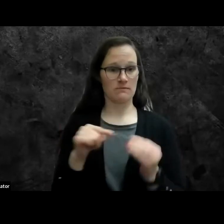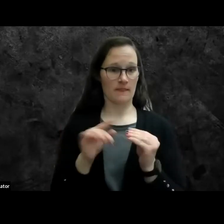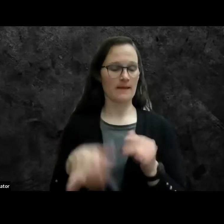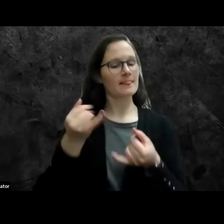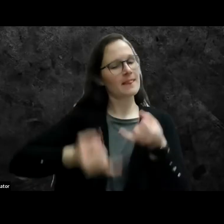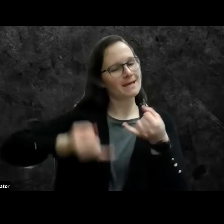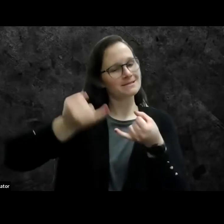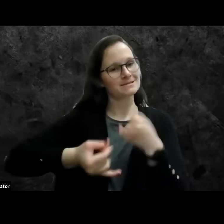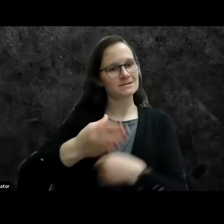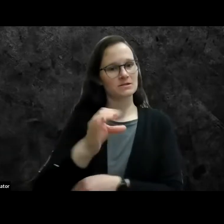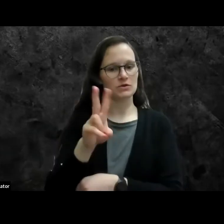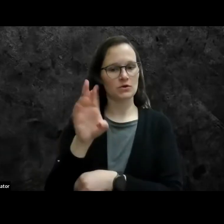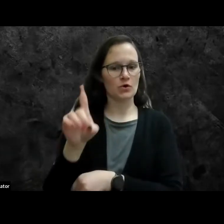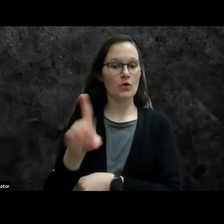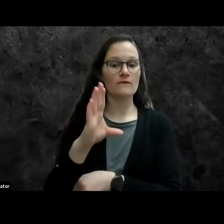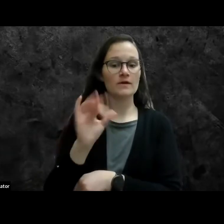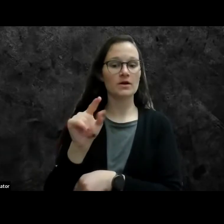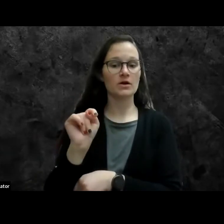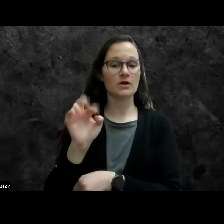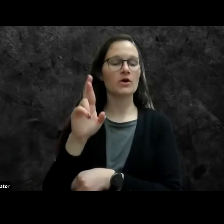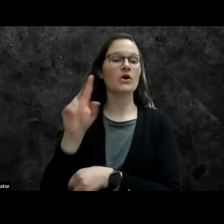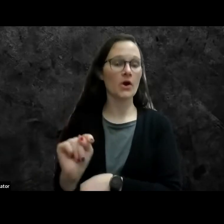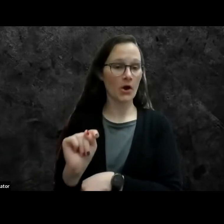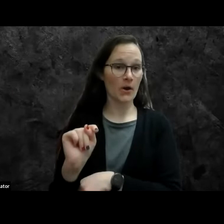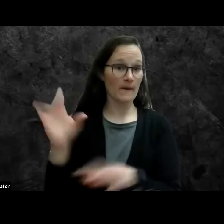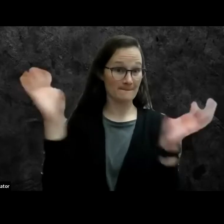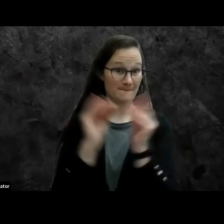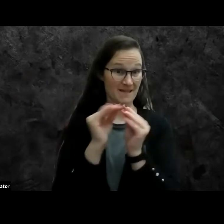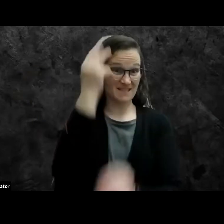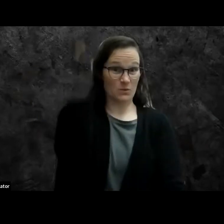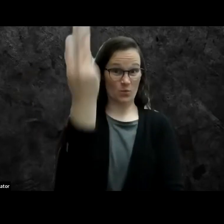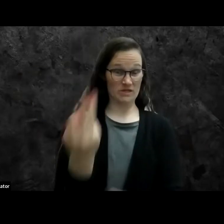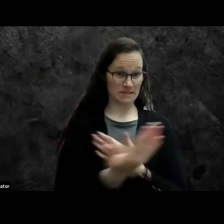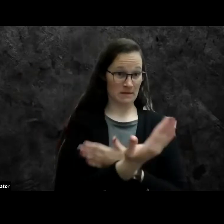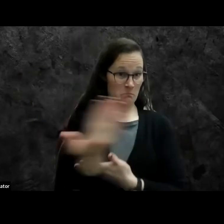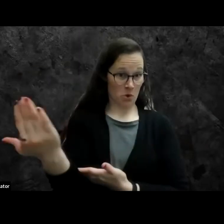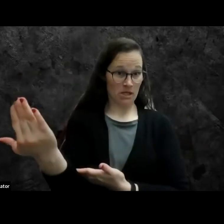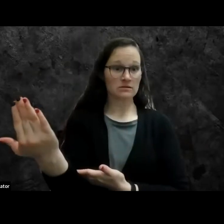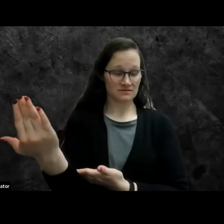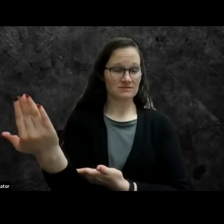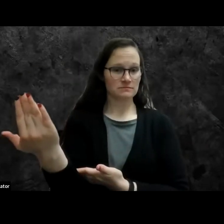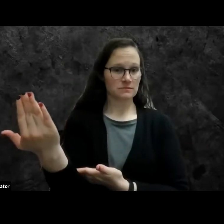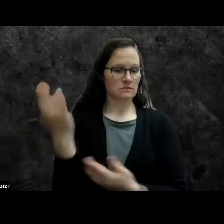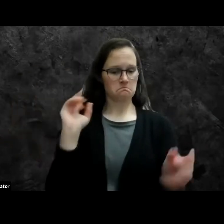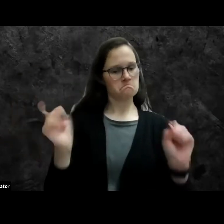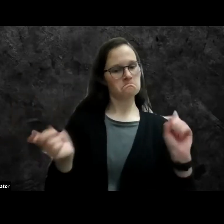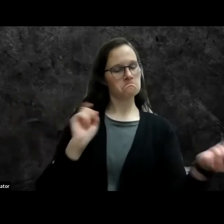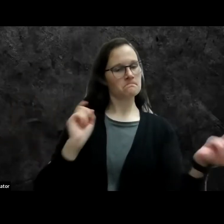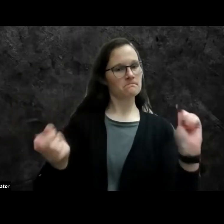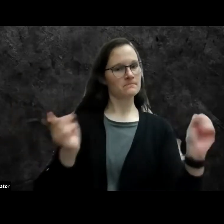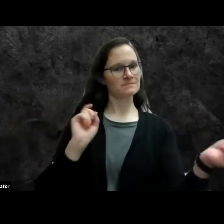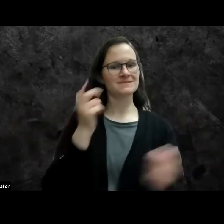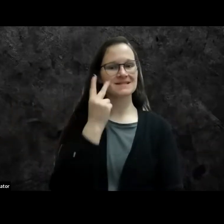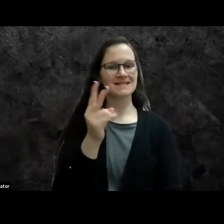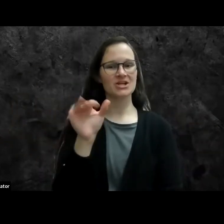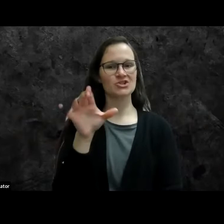know, COVID CART meets every Wednesday morning to talk about the latest data and research, and we make constant adjustments. And you'll see in John's slides